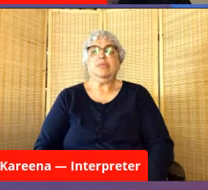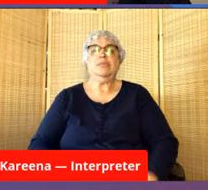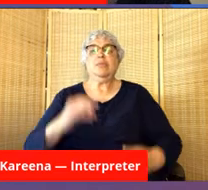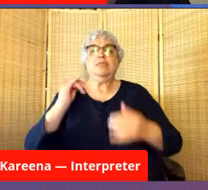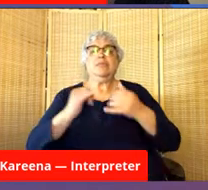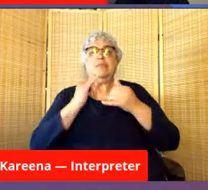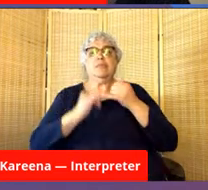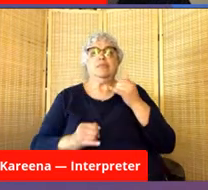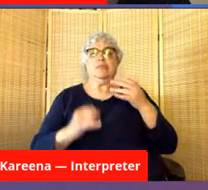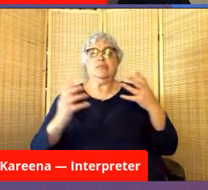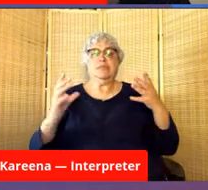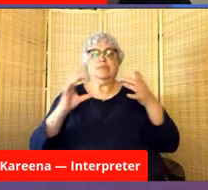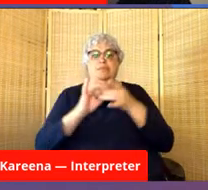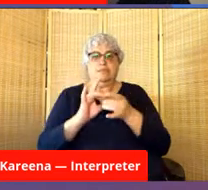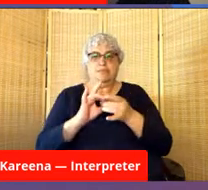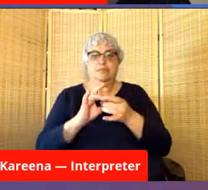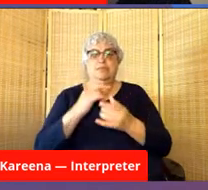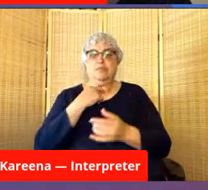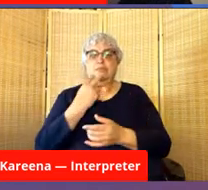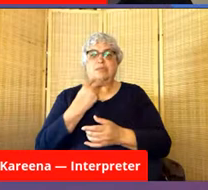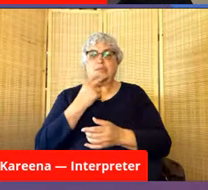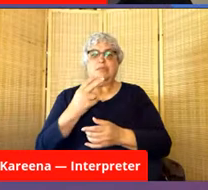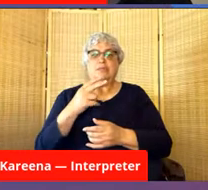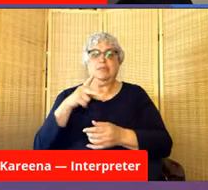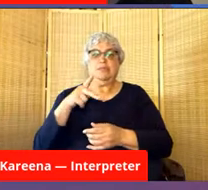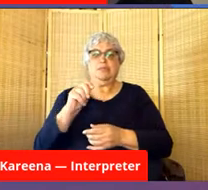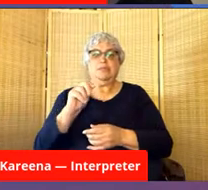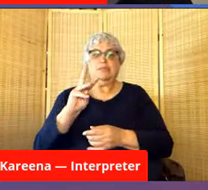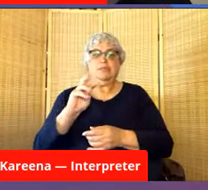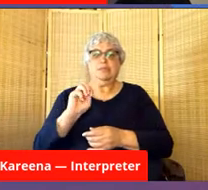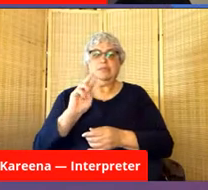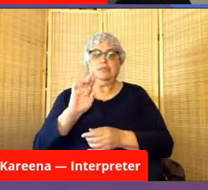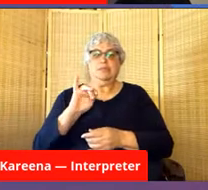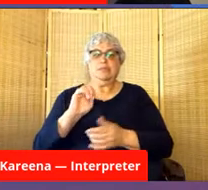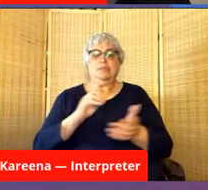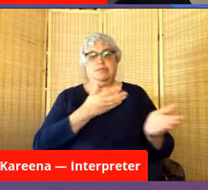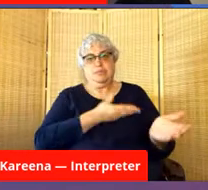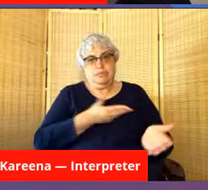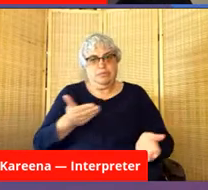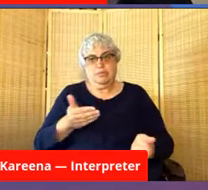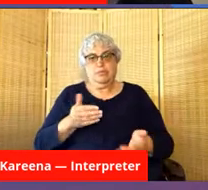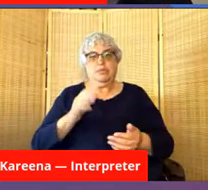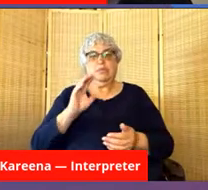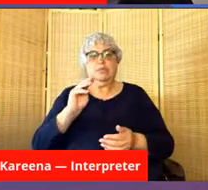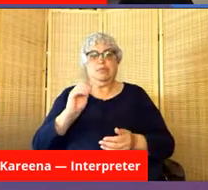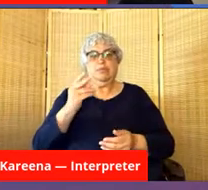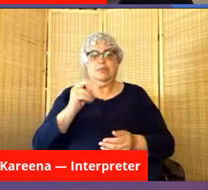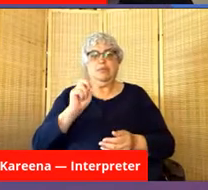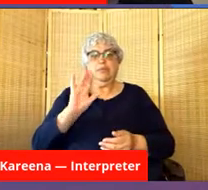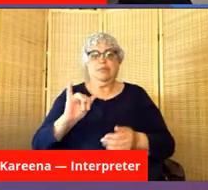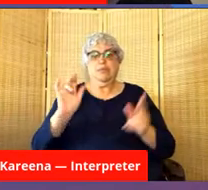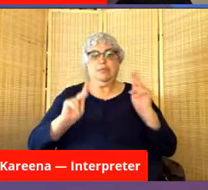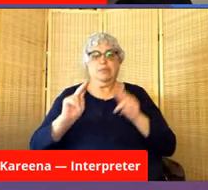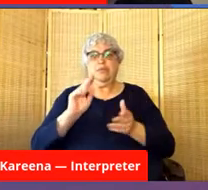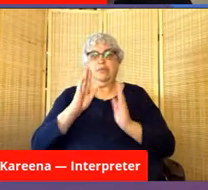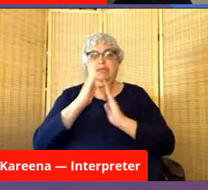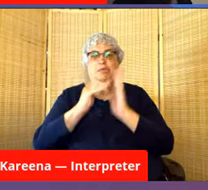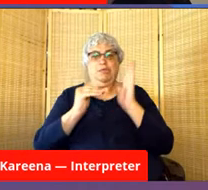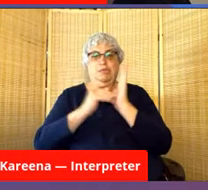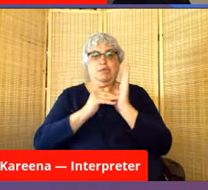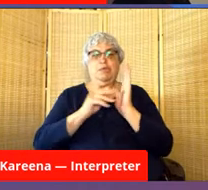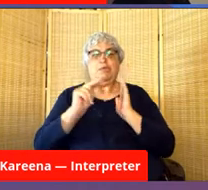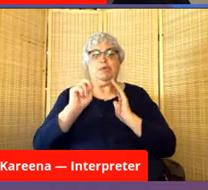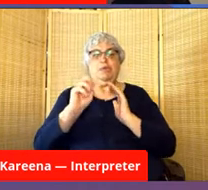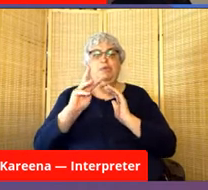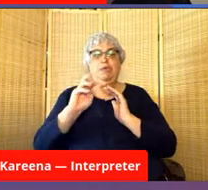Finally, the combination of voices in this pauhiri, the welcoming ceremony of the Maori people of New Zealand, has a different